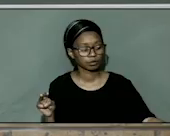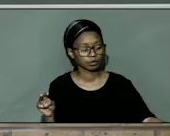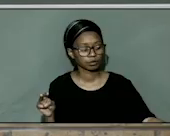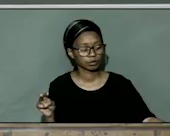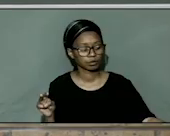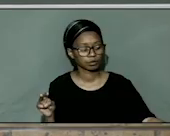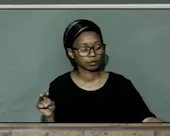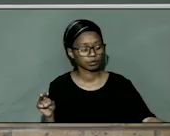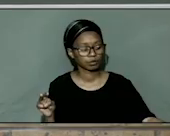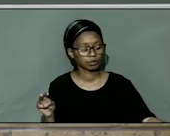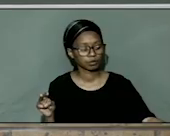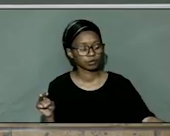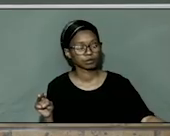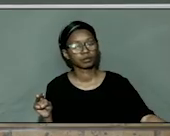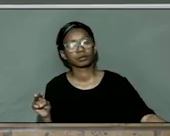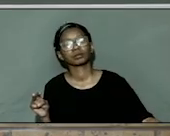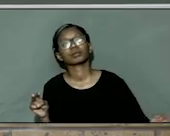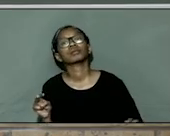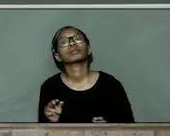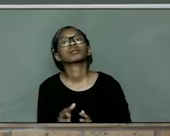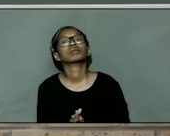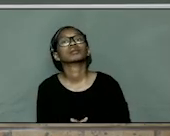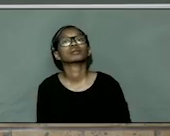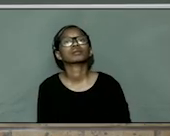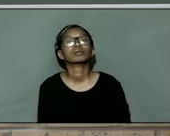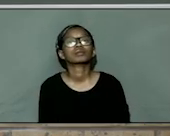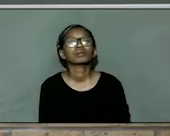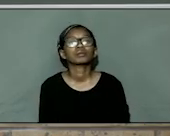When you explain this,